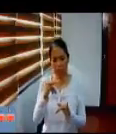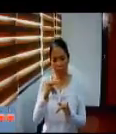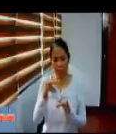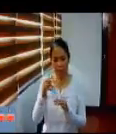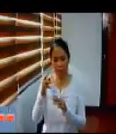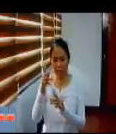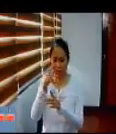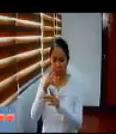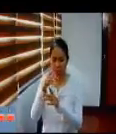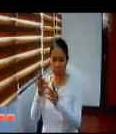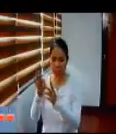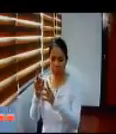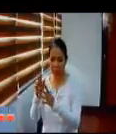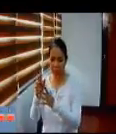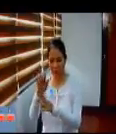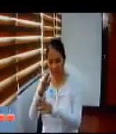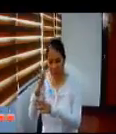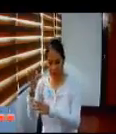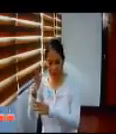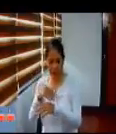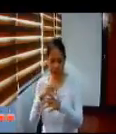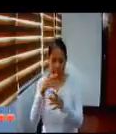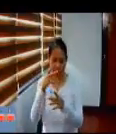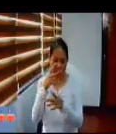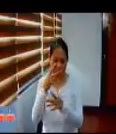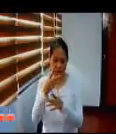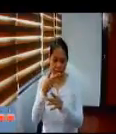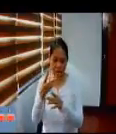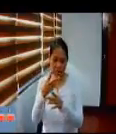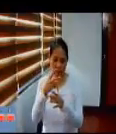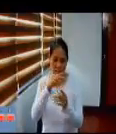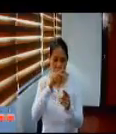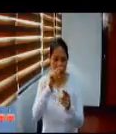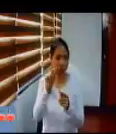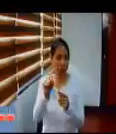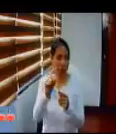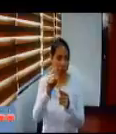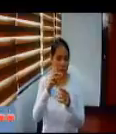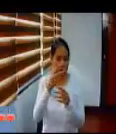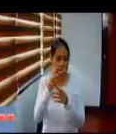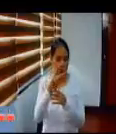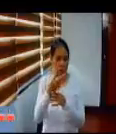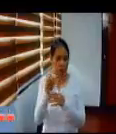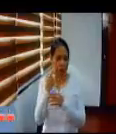is to really look at it from the point of view of, I'll just tell you that